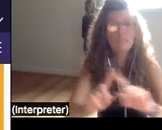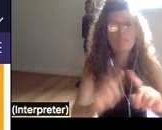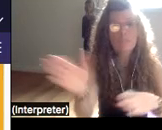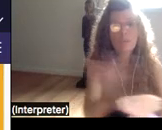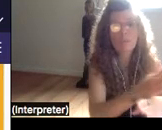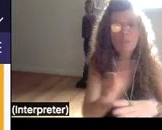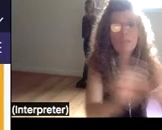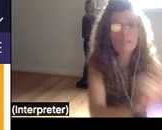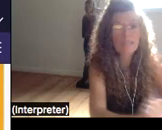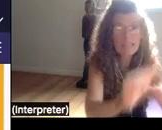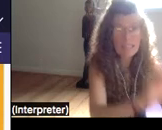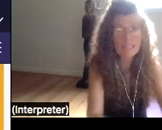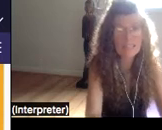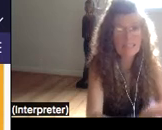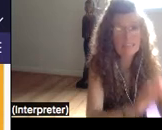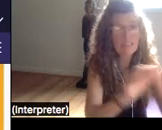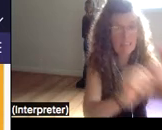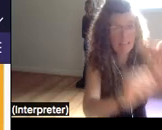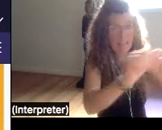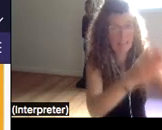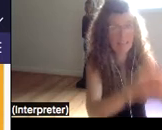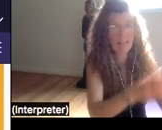The difference between a scientist